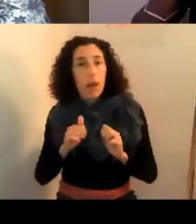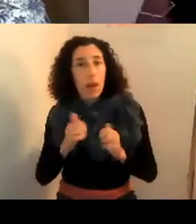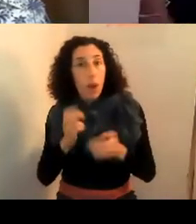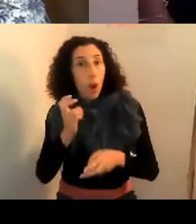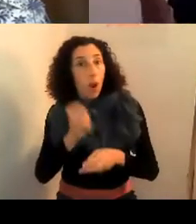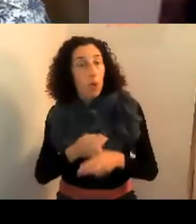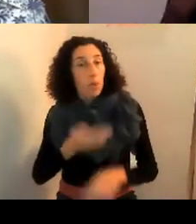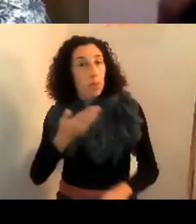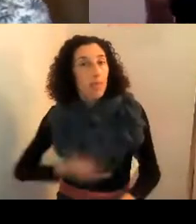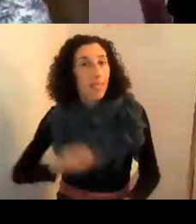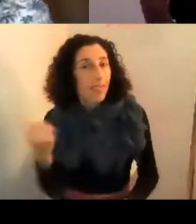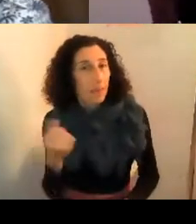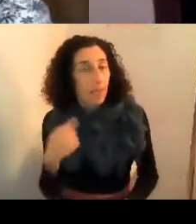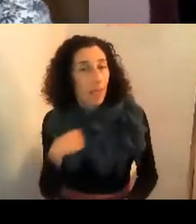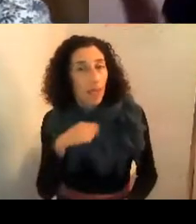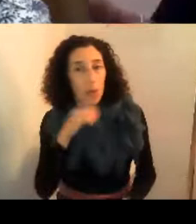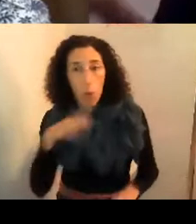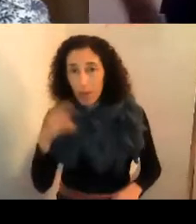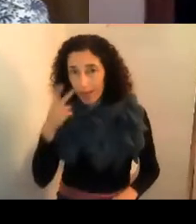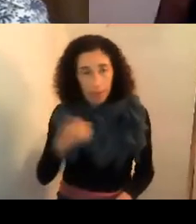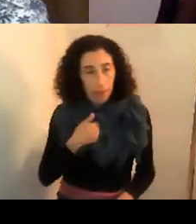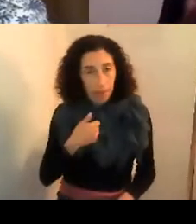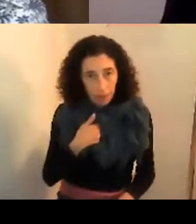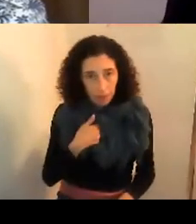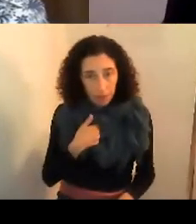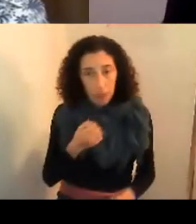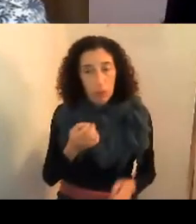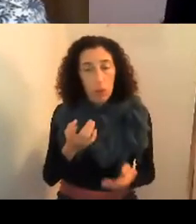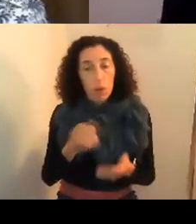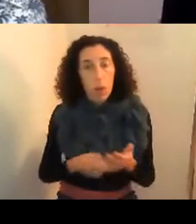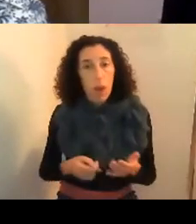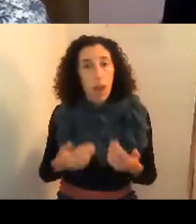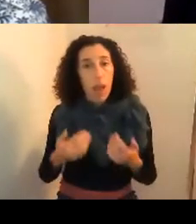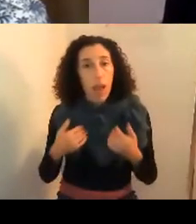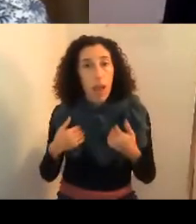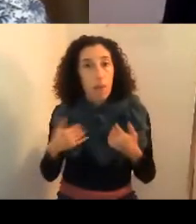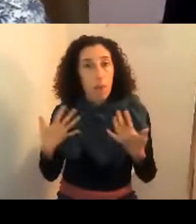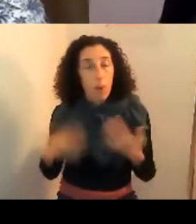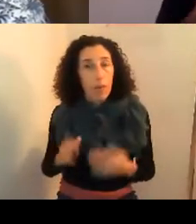helping to create a landscape of possibility and of joy, of unapologetic